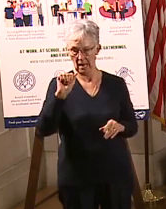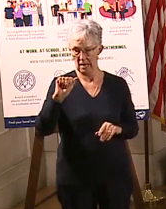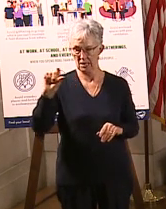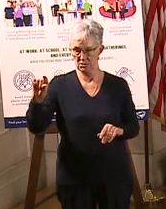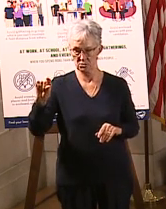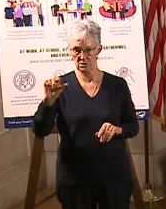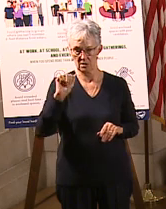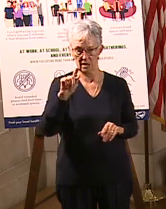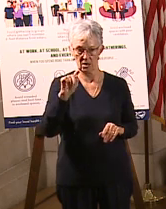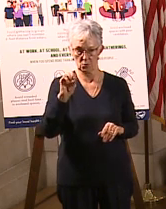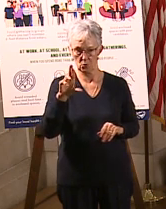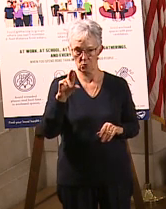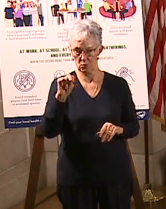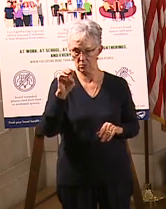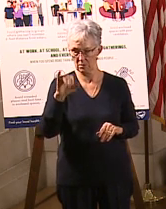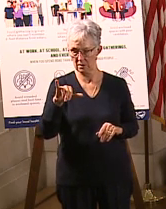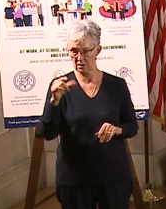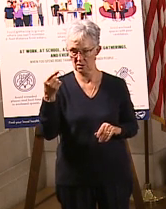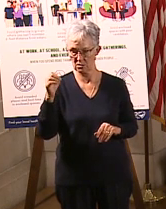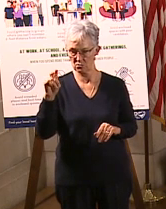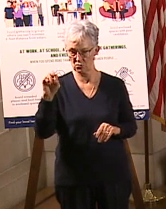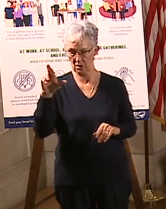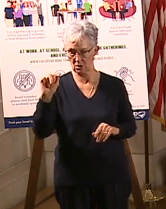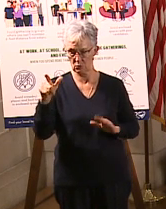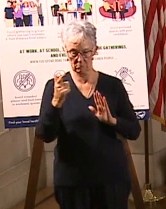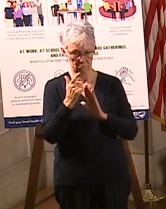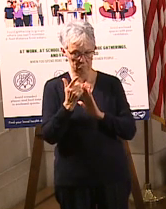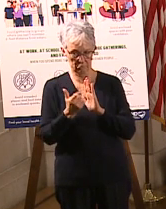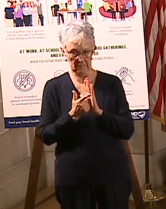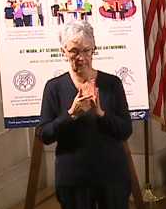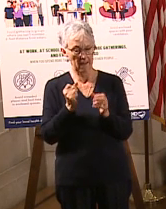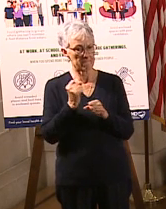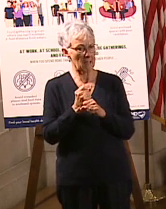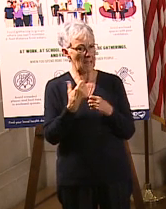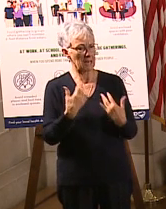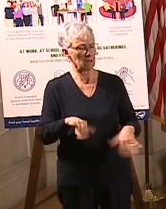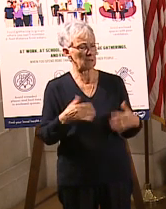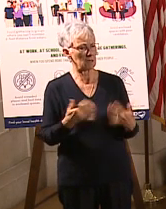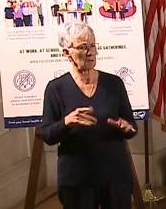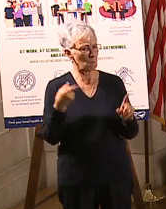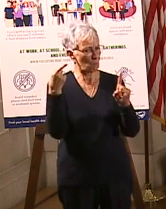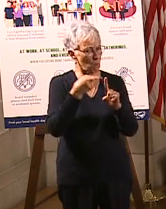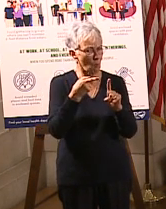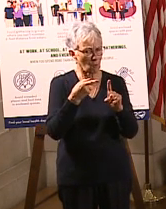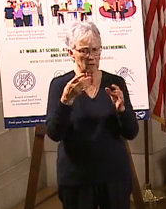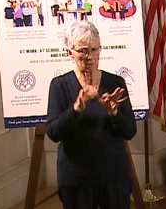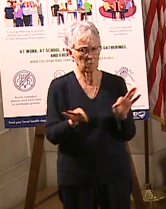particular point about, and the First Lady as well, is combating human trafficking.